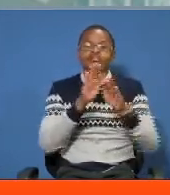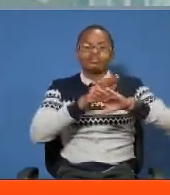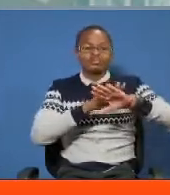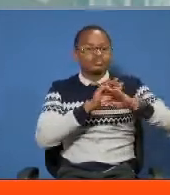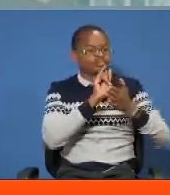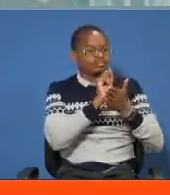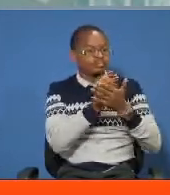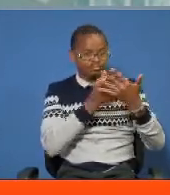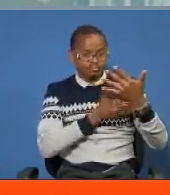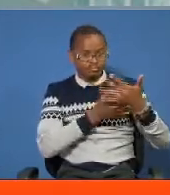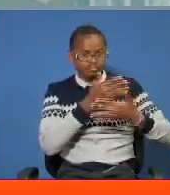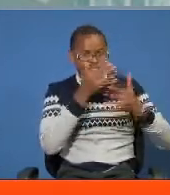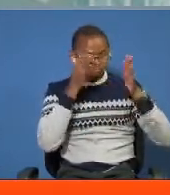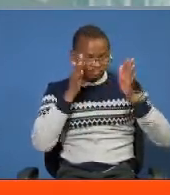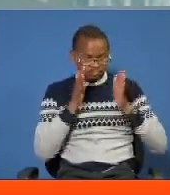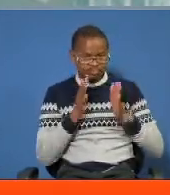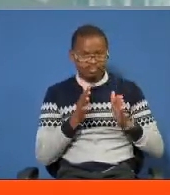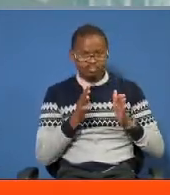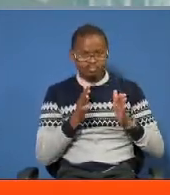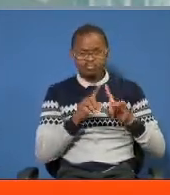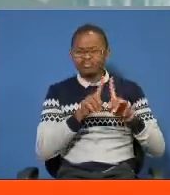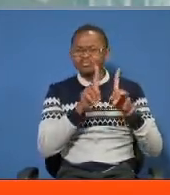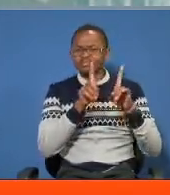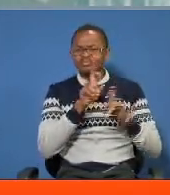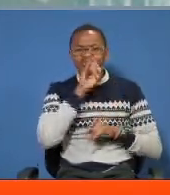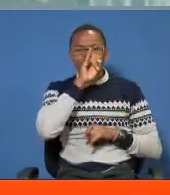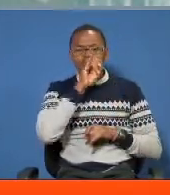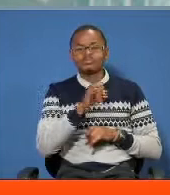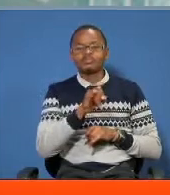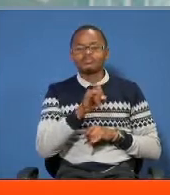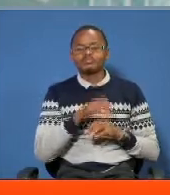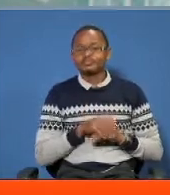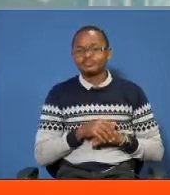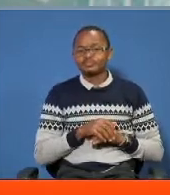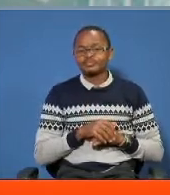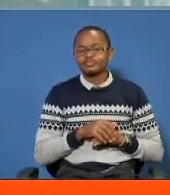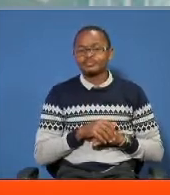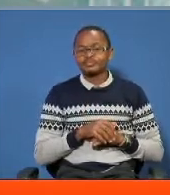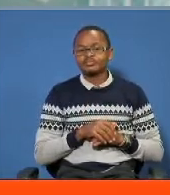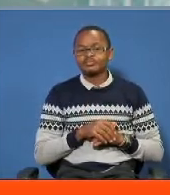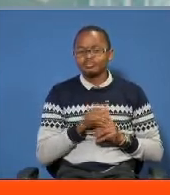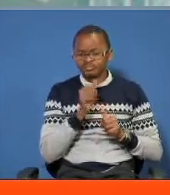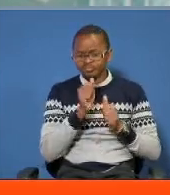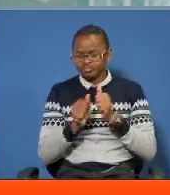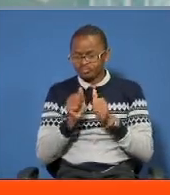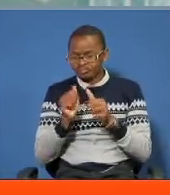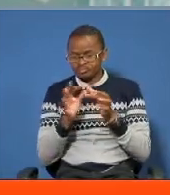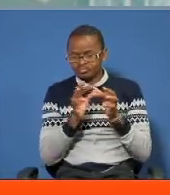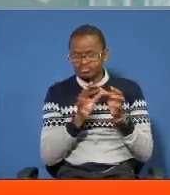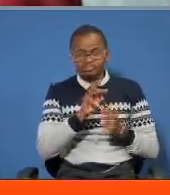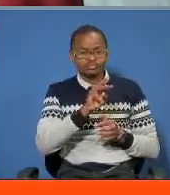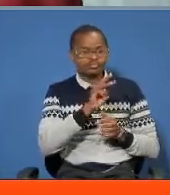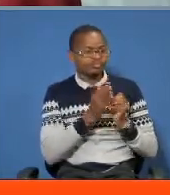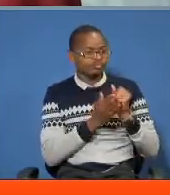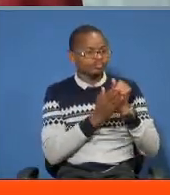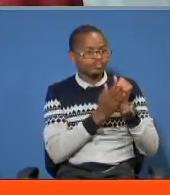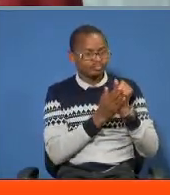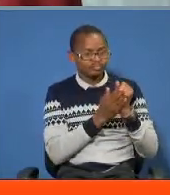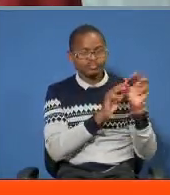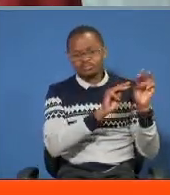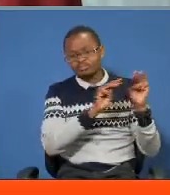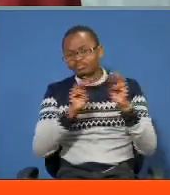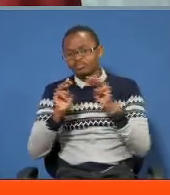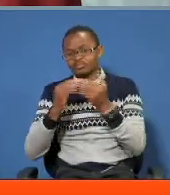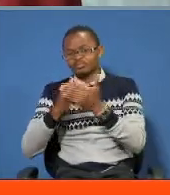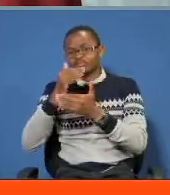public good. That's a business model. Okay? So the question is, who is connected to them now to